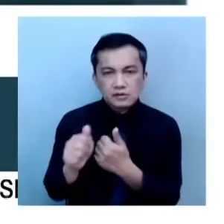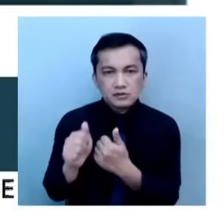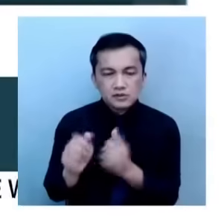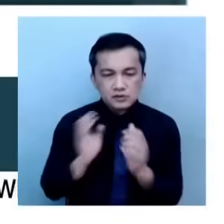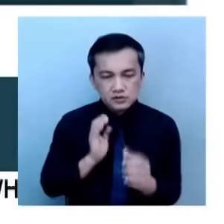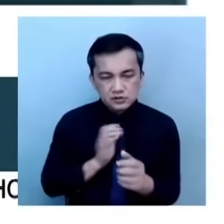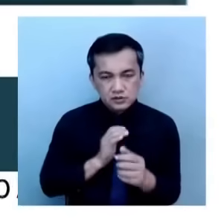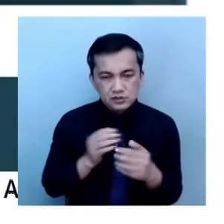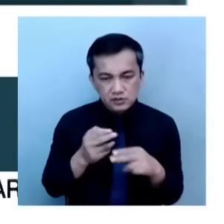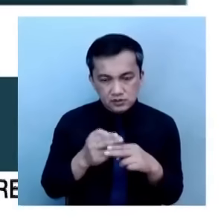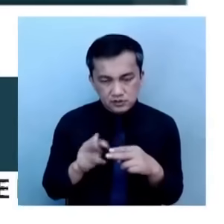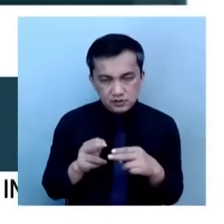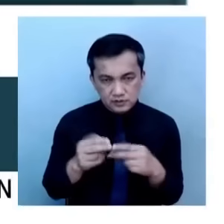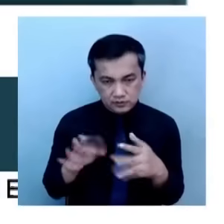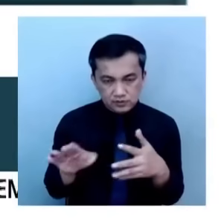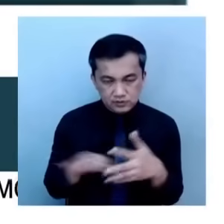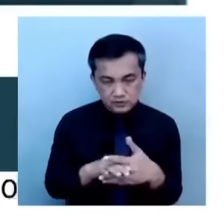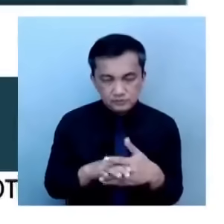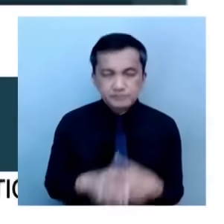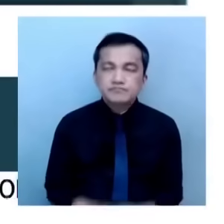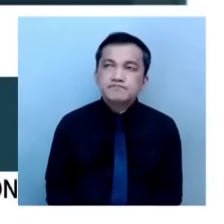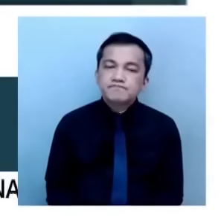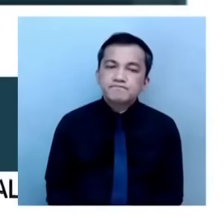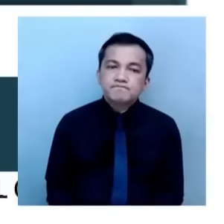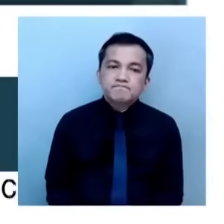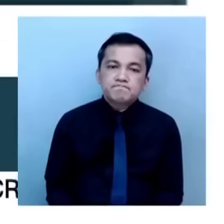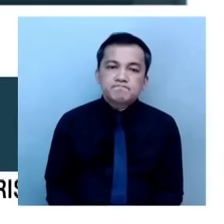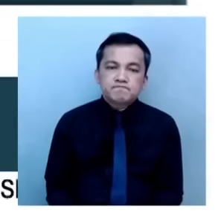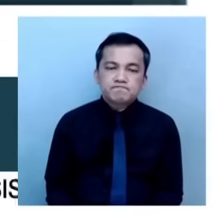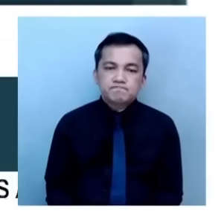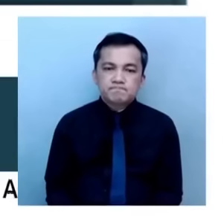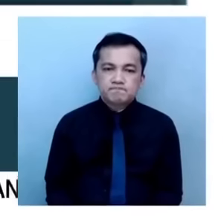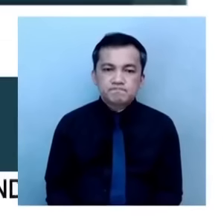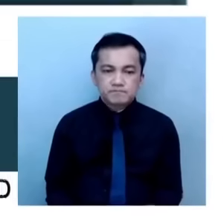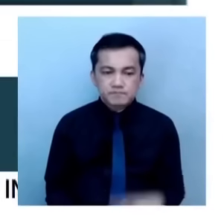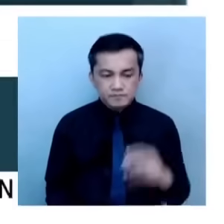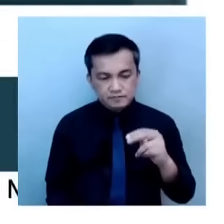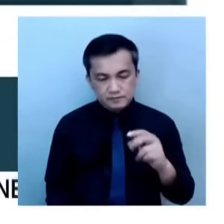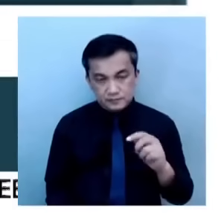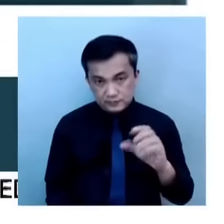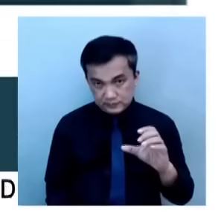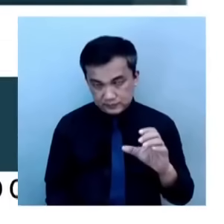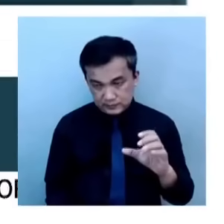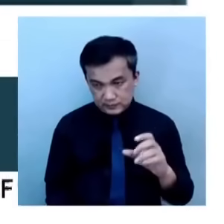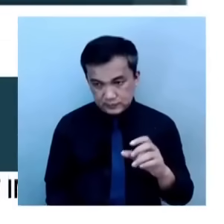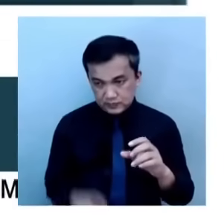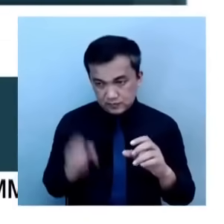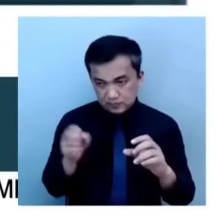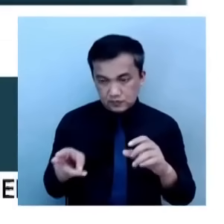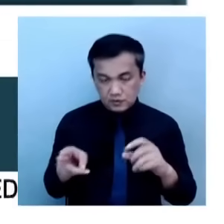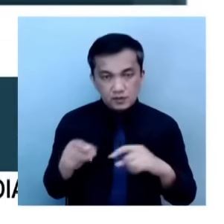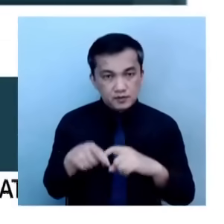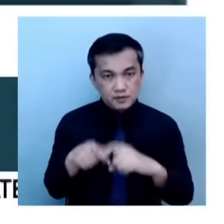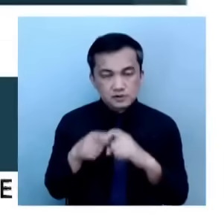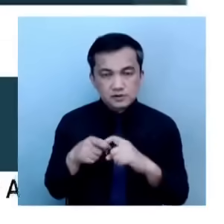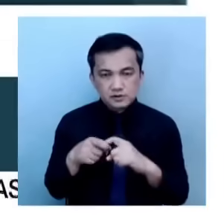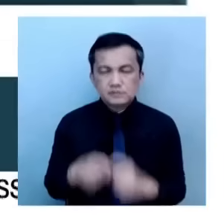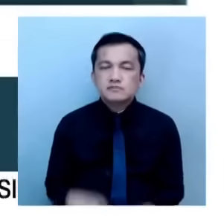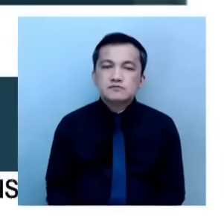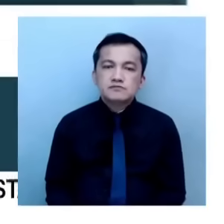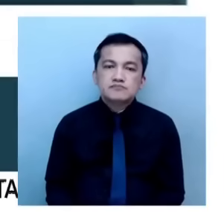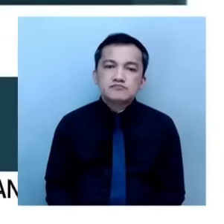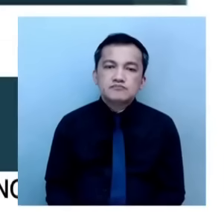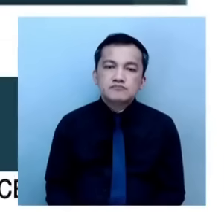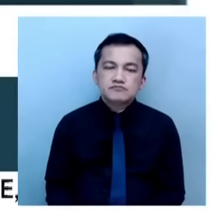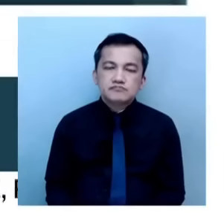was filed? You know, Carmina, when NTC meted out that suspension order, it reminded, and maybe